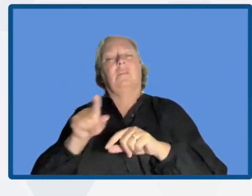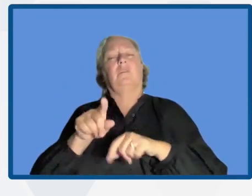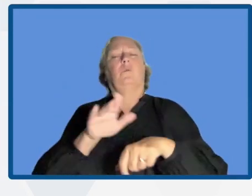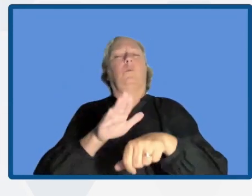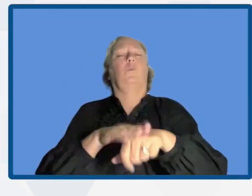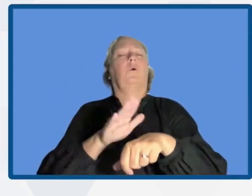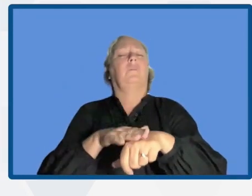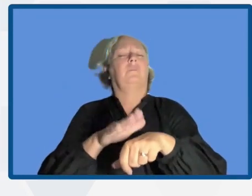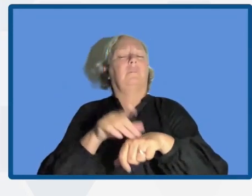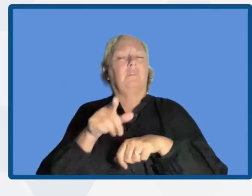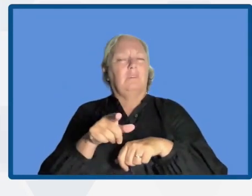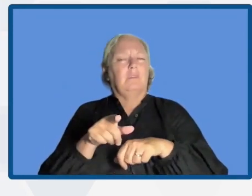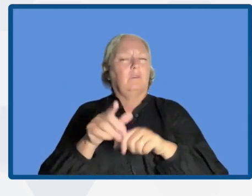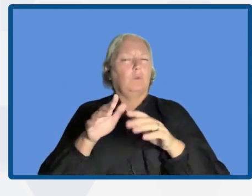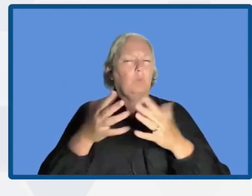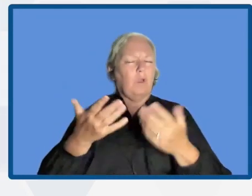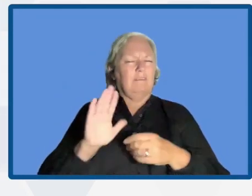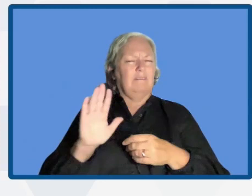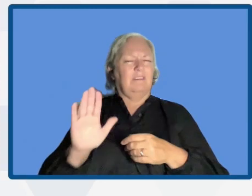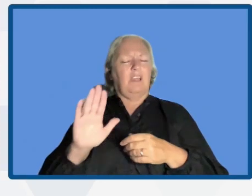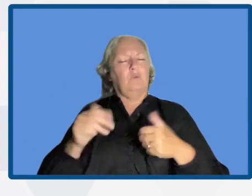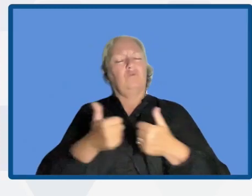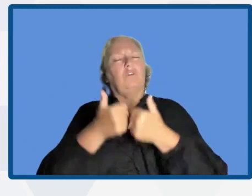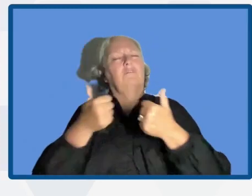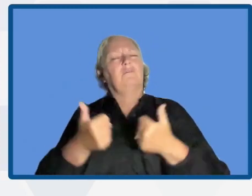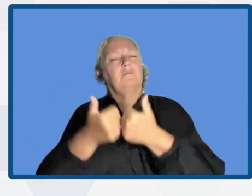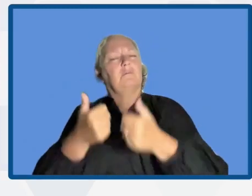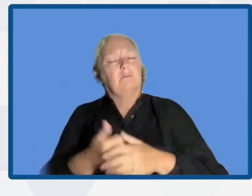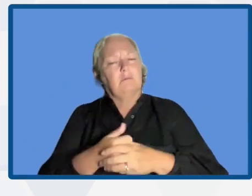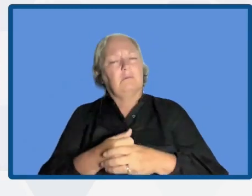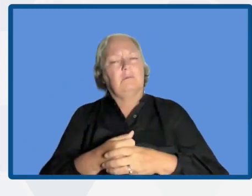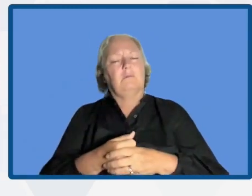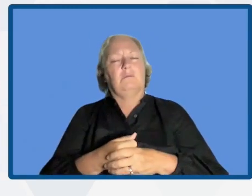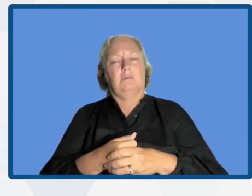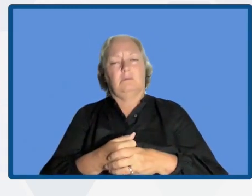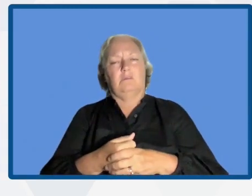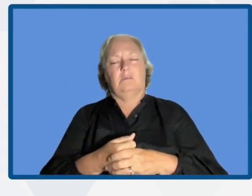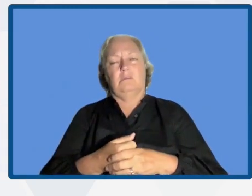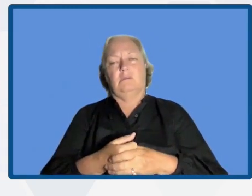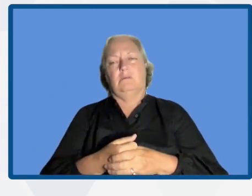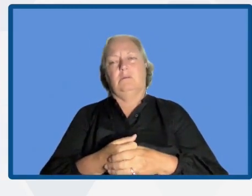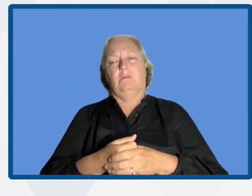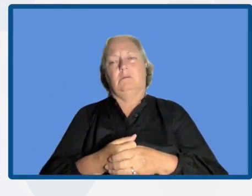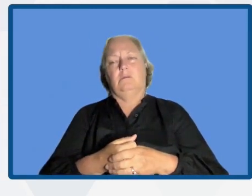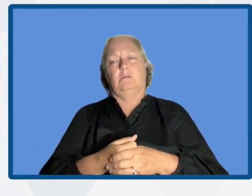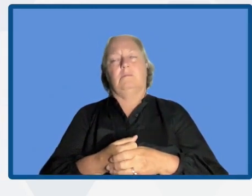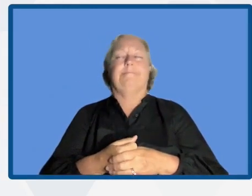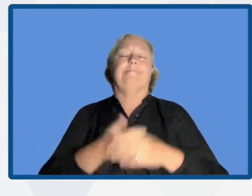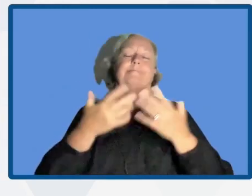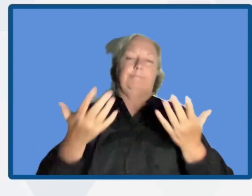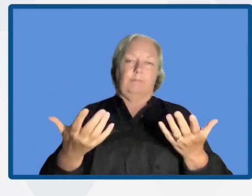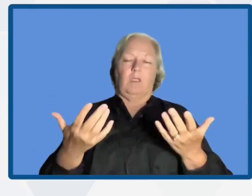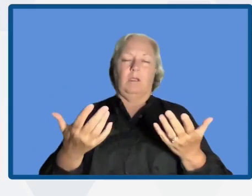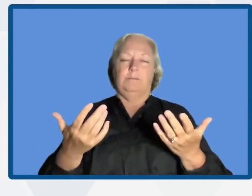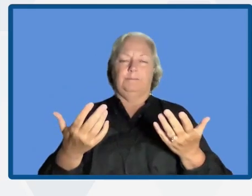are the main challenges that you face in this regard? Well, first of all, let me